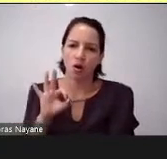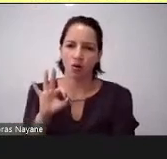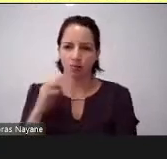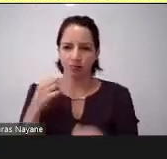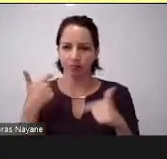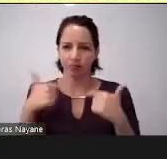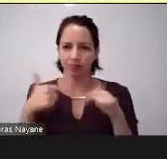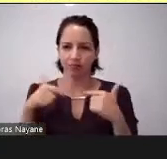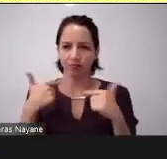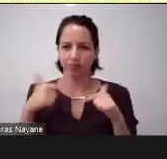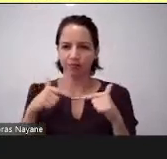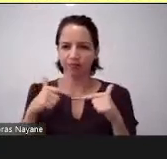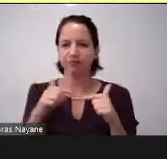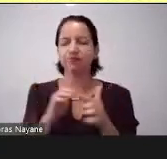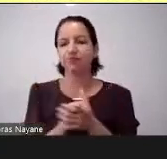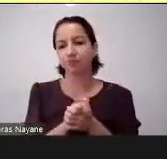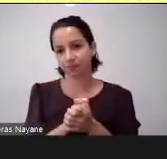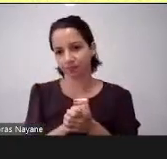$53,000 or